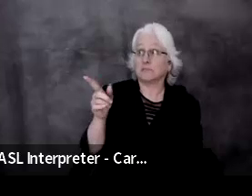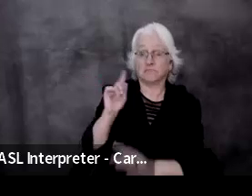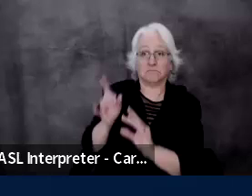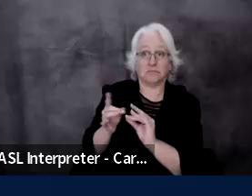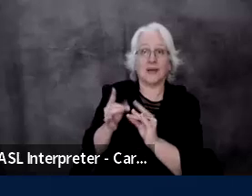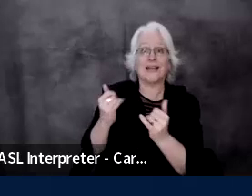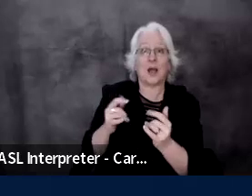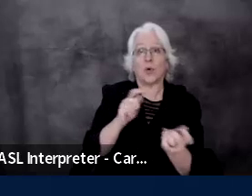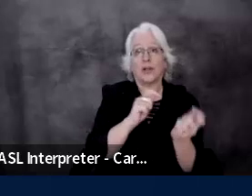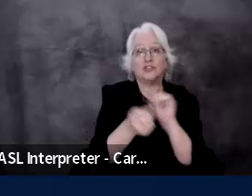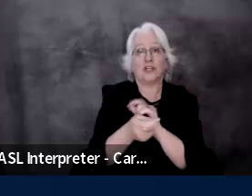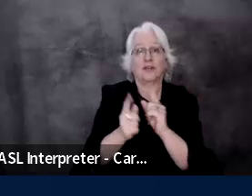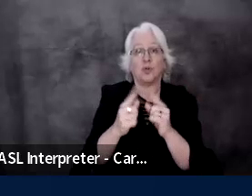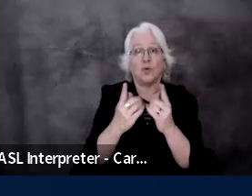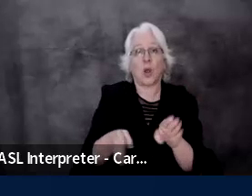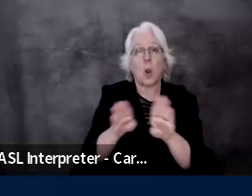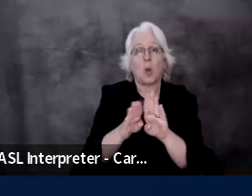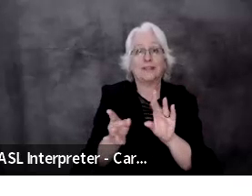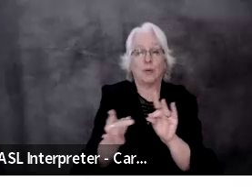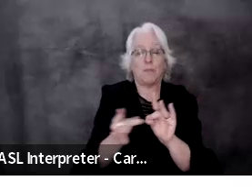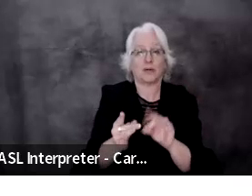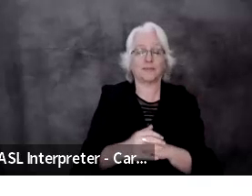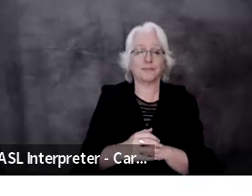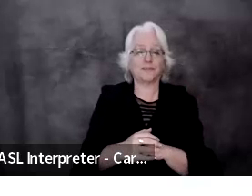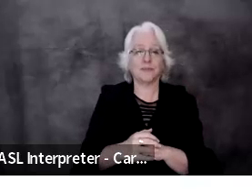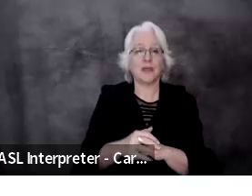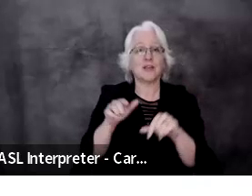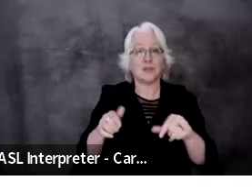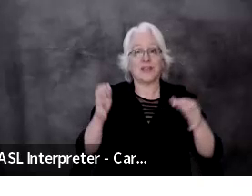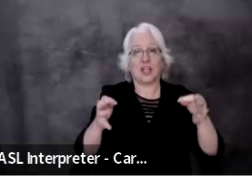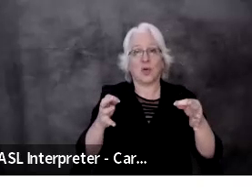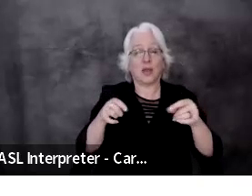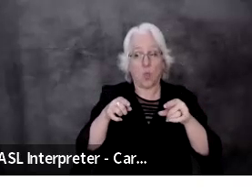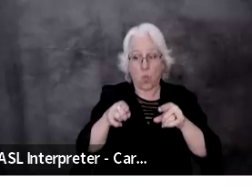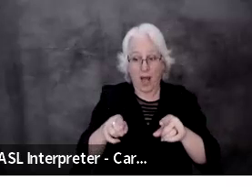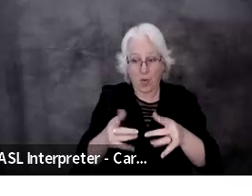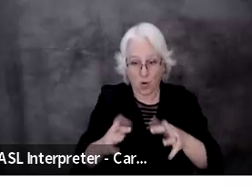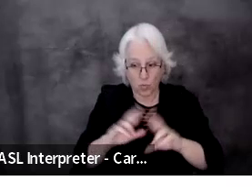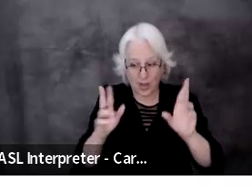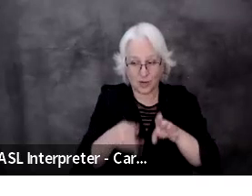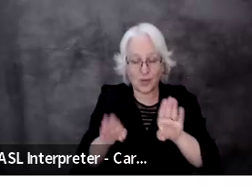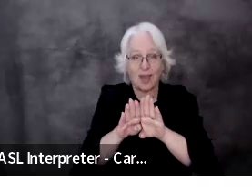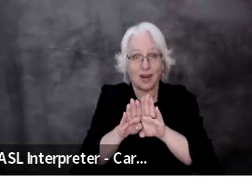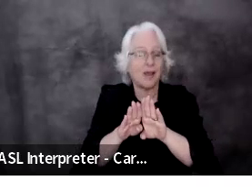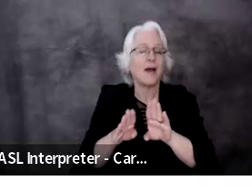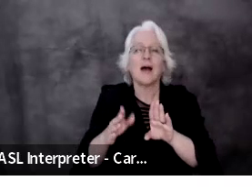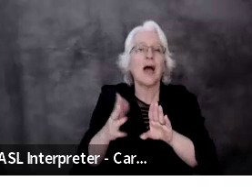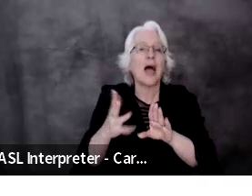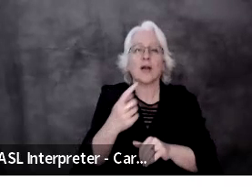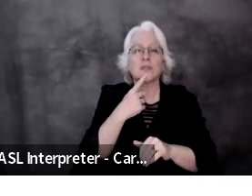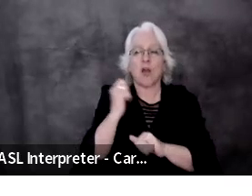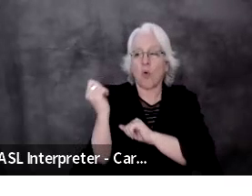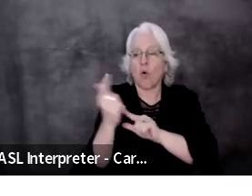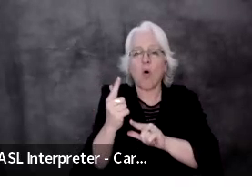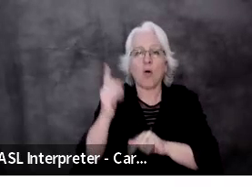closing remarks. So as we end this hearing, I want to reiterate our thanks to all of the speakers and